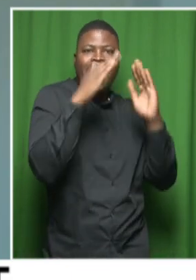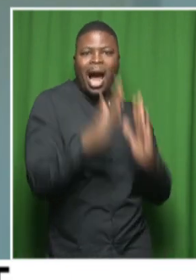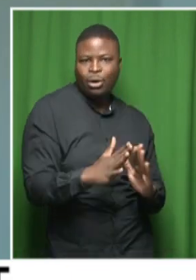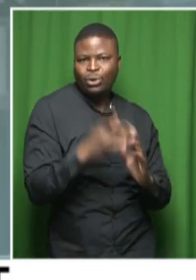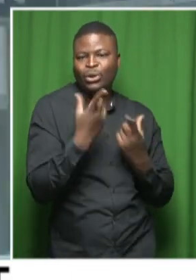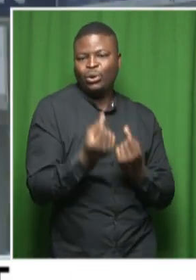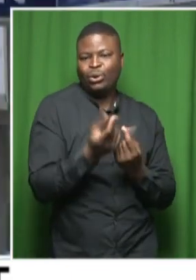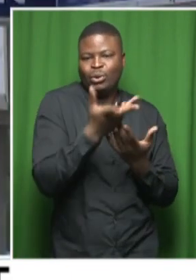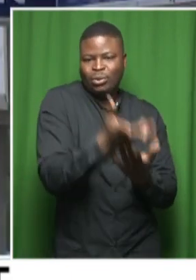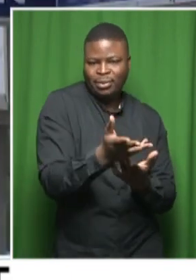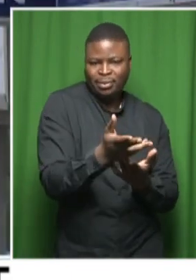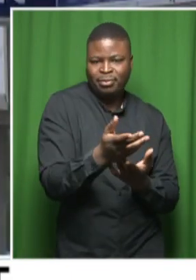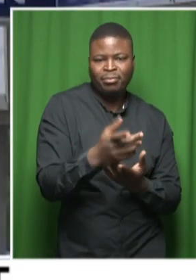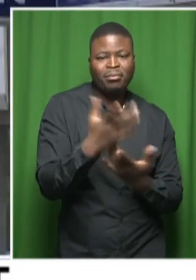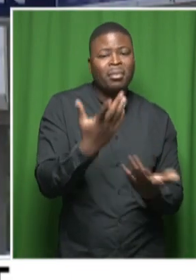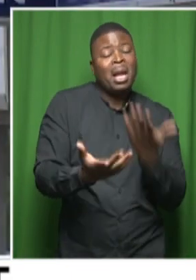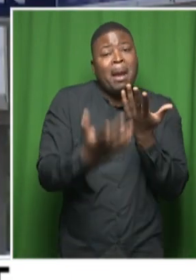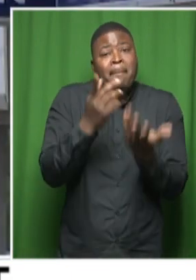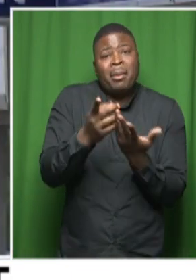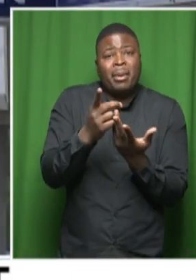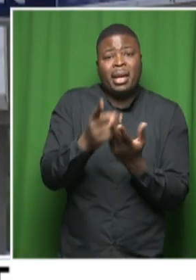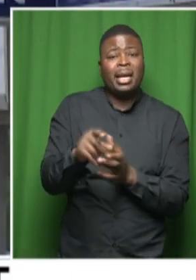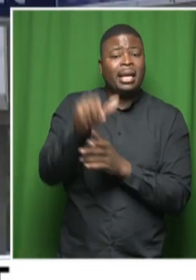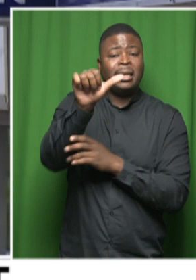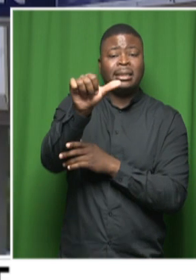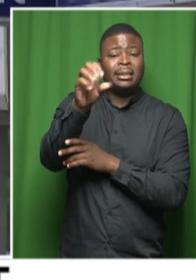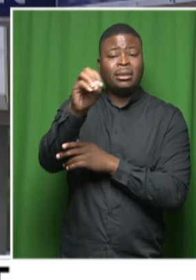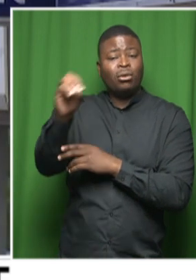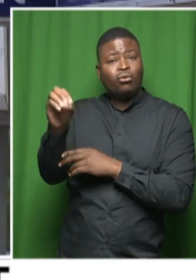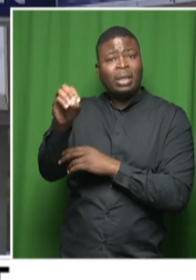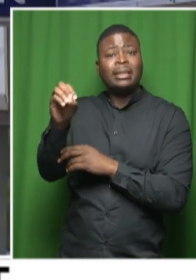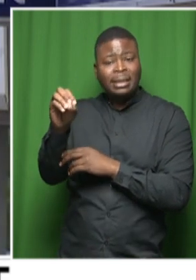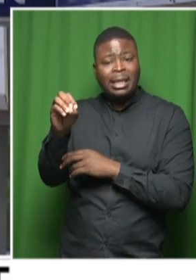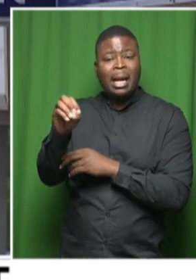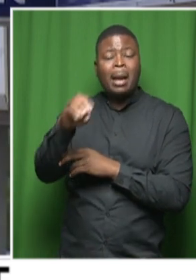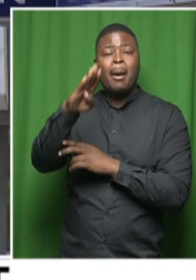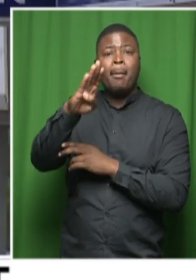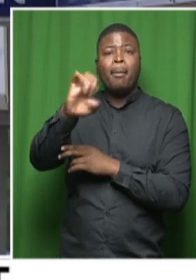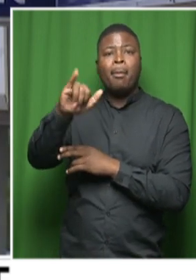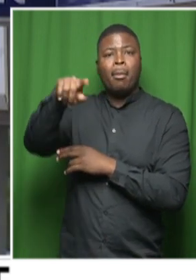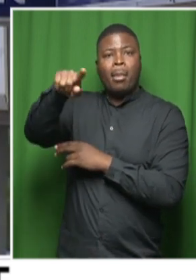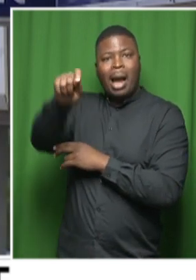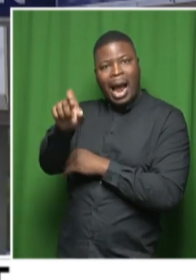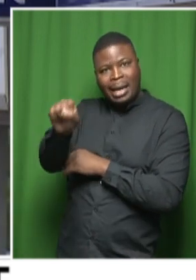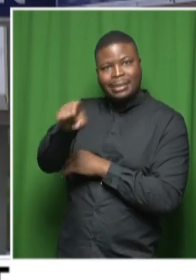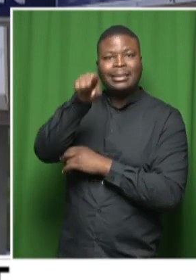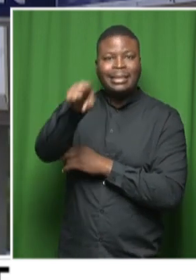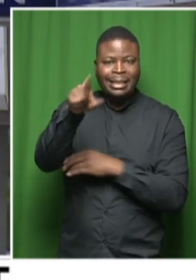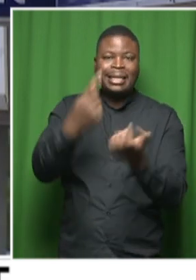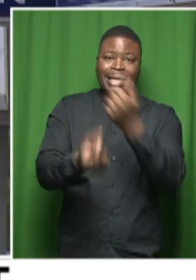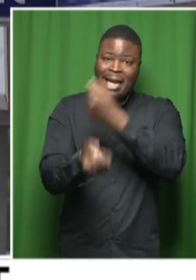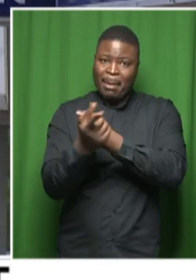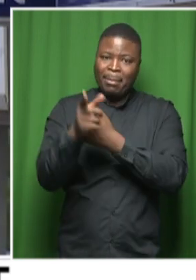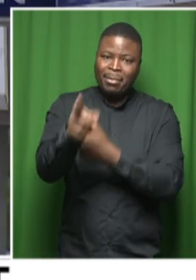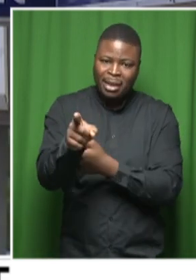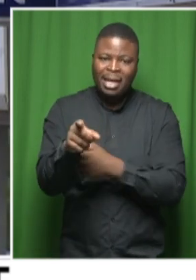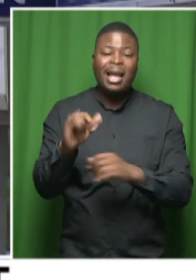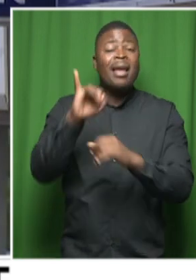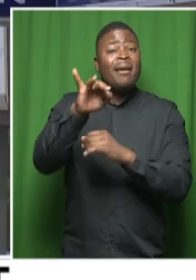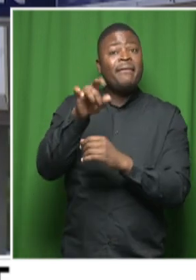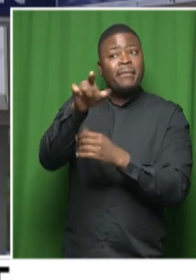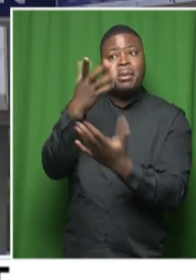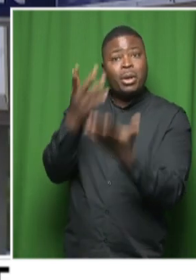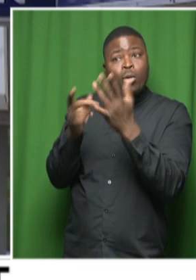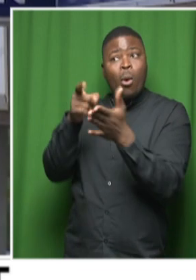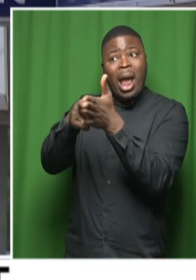to 600, has just gone off based on interest rate. Now, if you rely on credit to finance several aspects of your